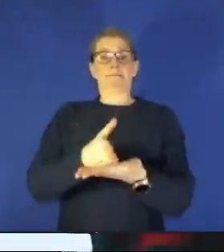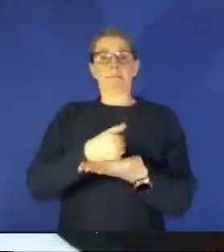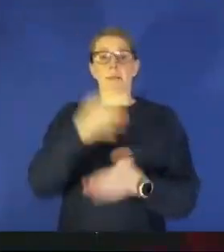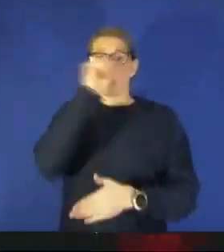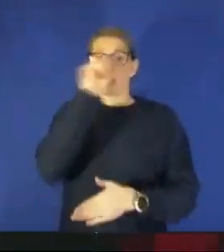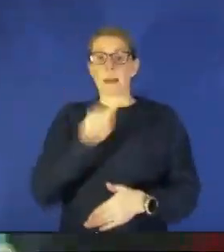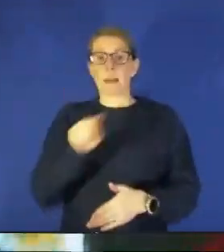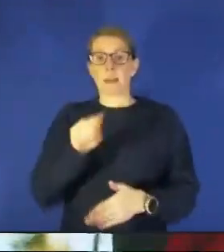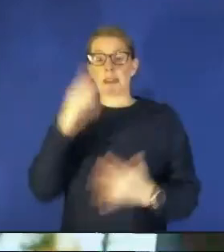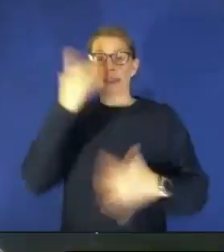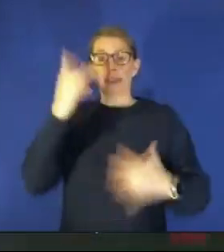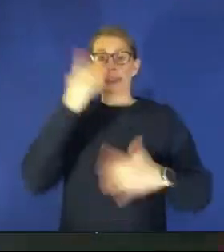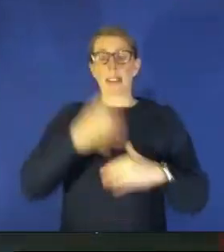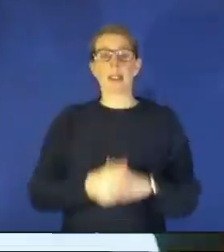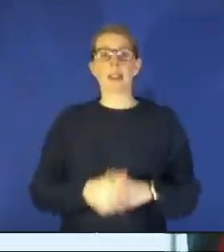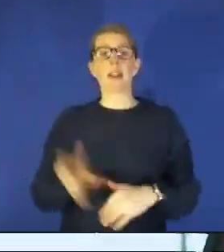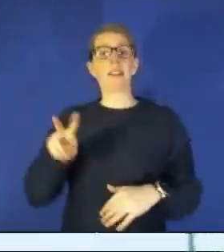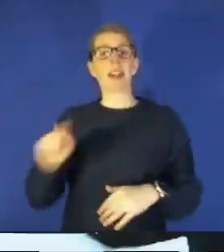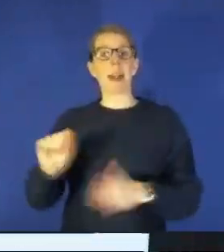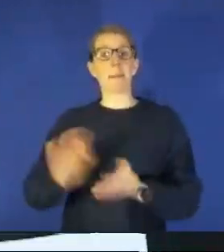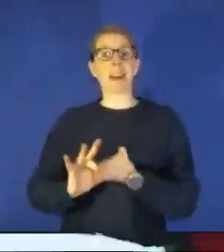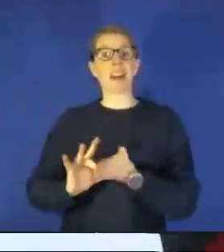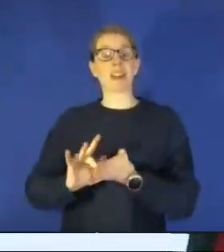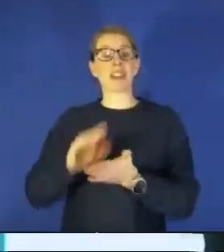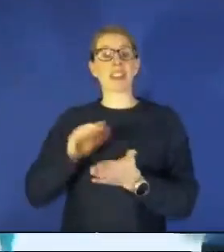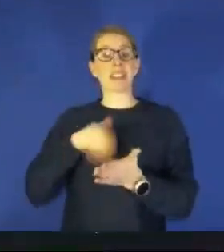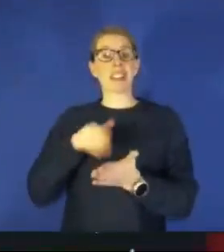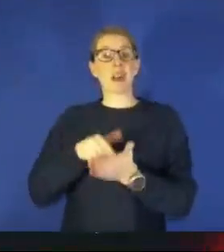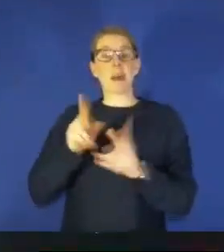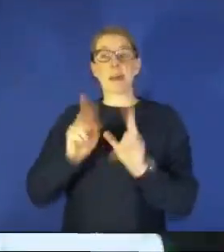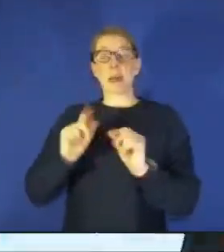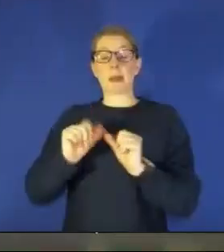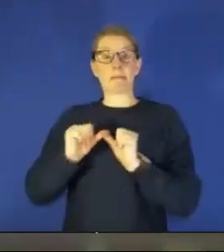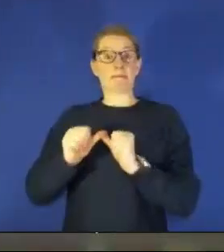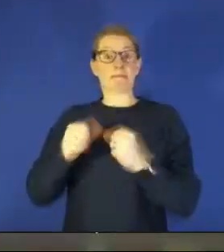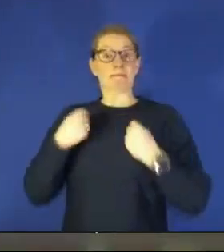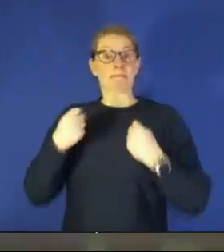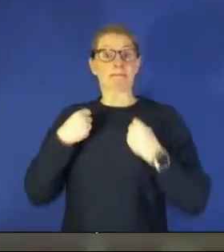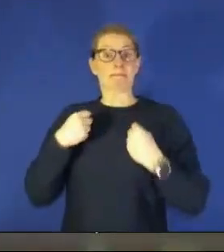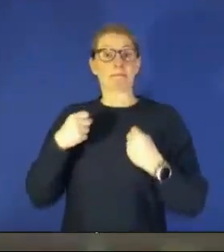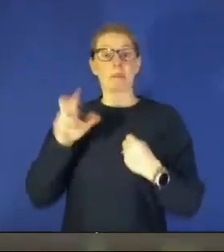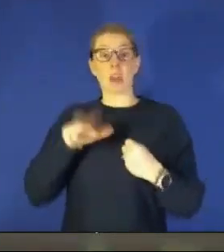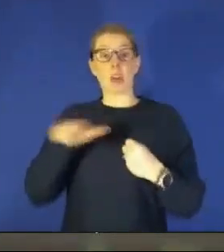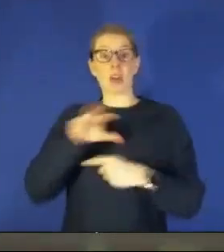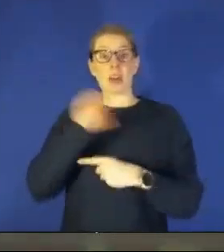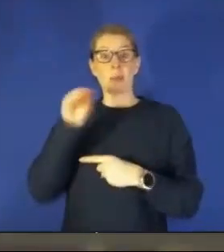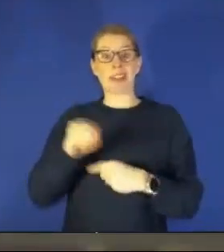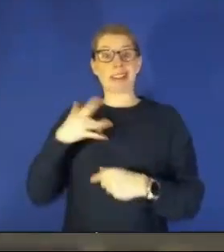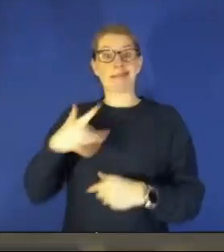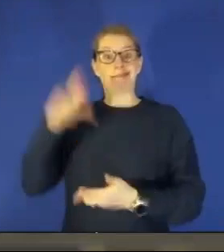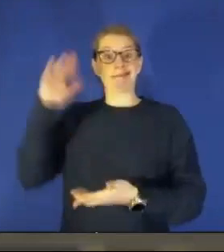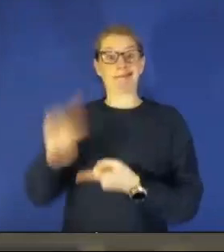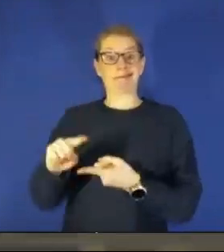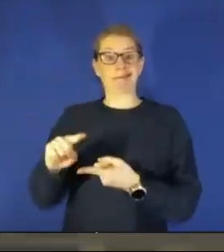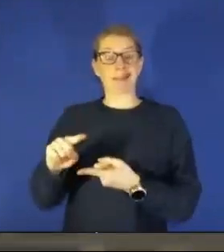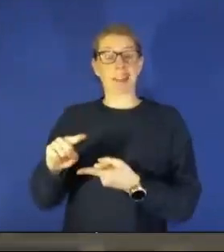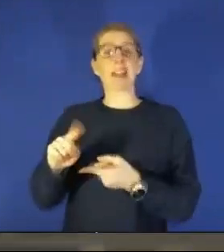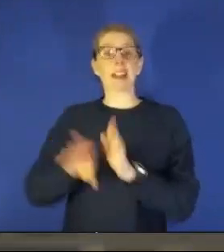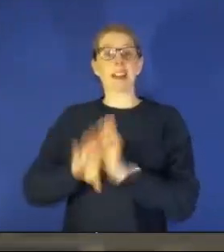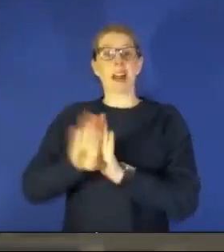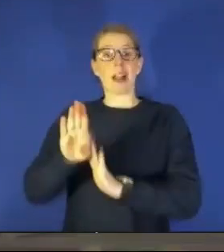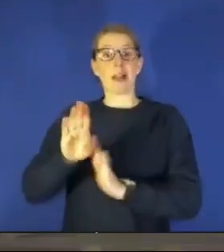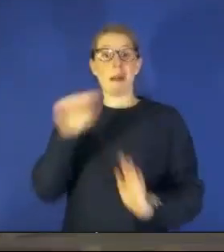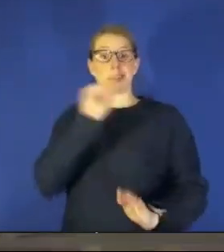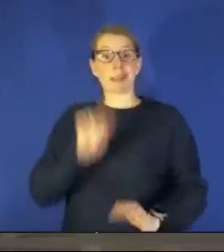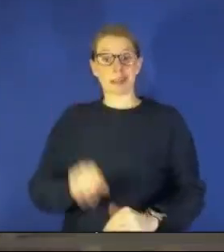VA Medical Center found people who kept up a decent level of fitness were 33% less likely to develop the disease. Joining us now to